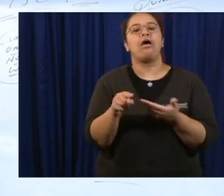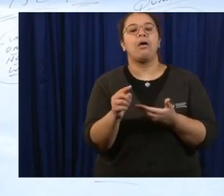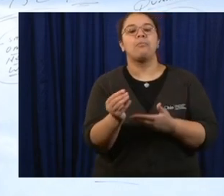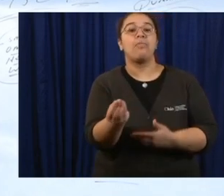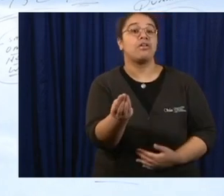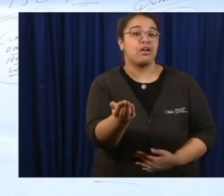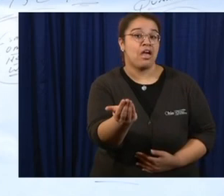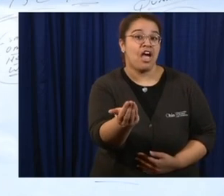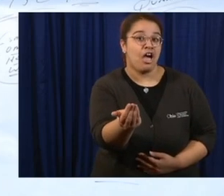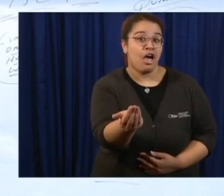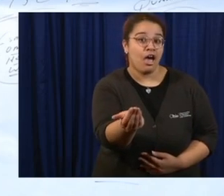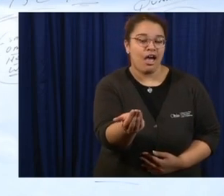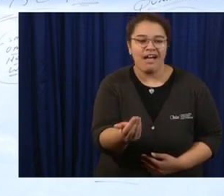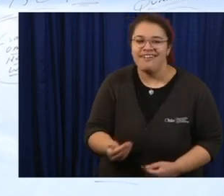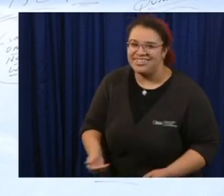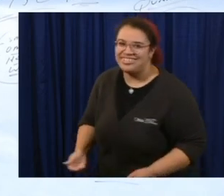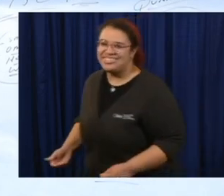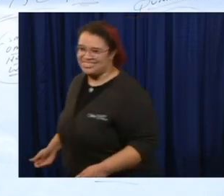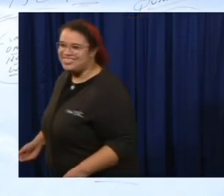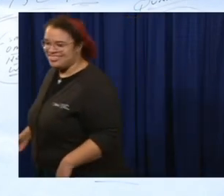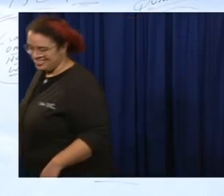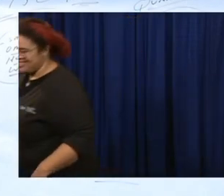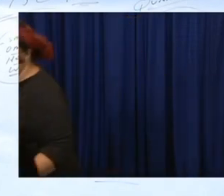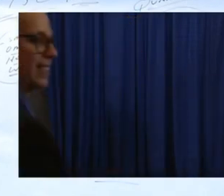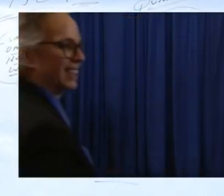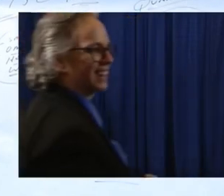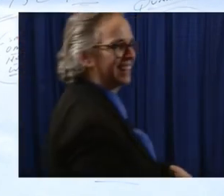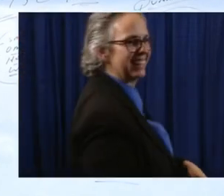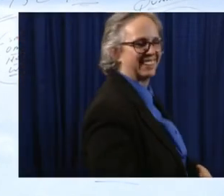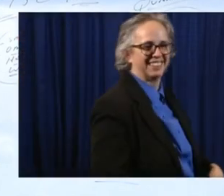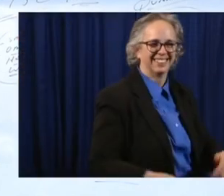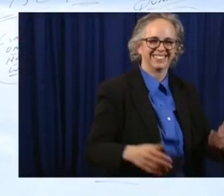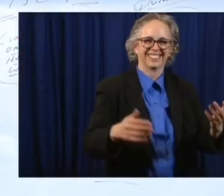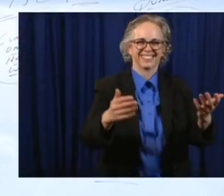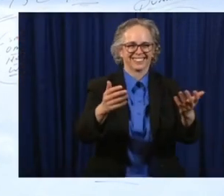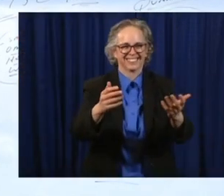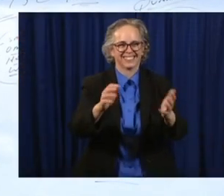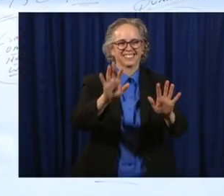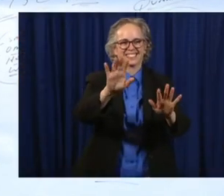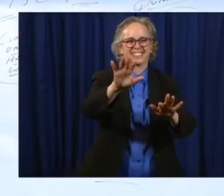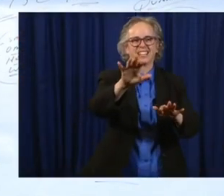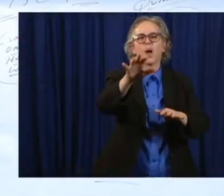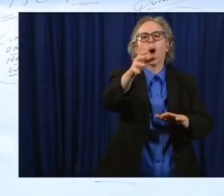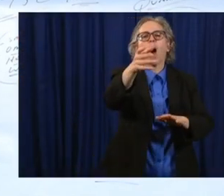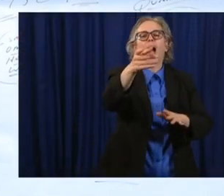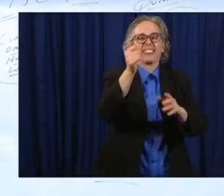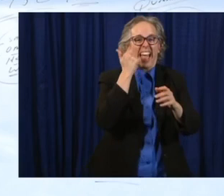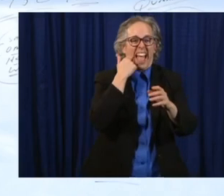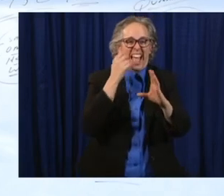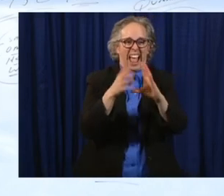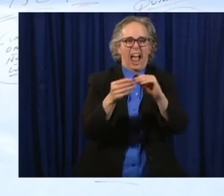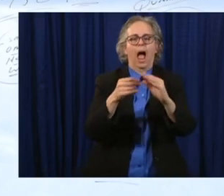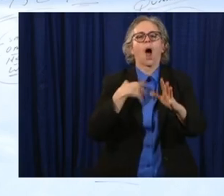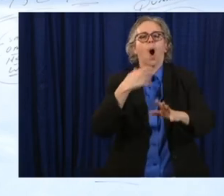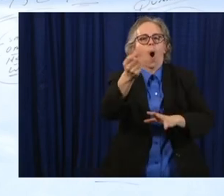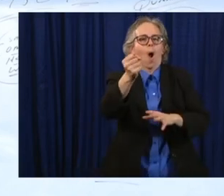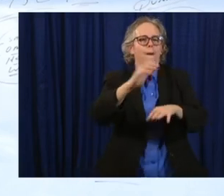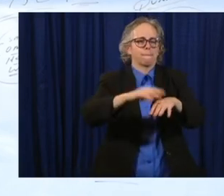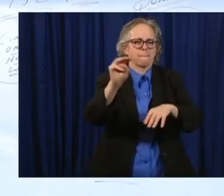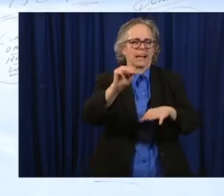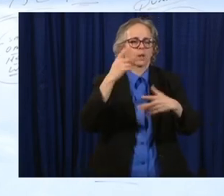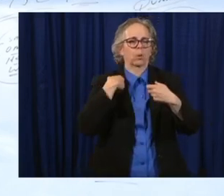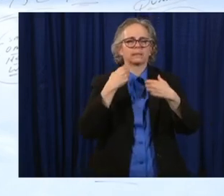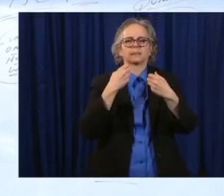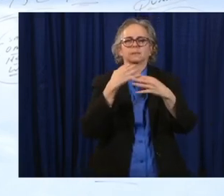Well, I think it's better to wait till Monday when we can do it in a whole and people can see the whole sweep of what we're trying